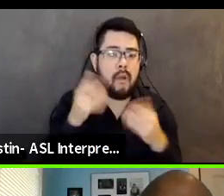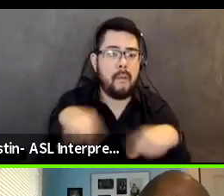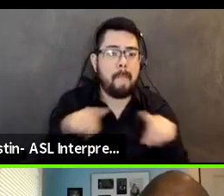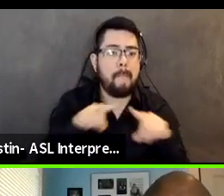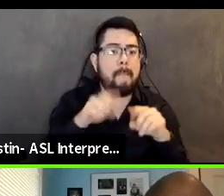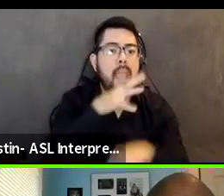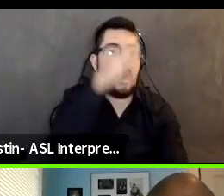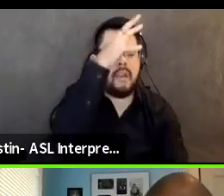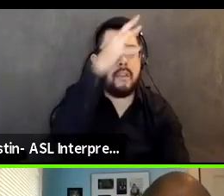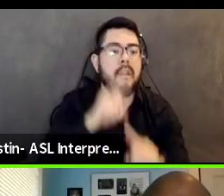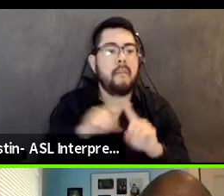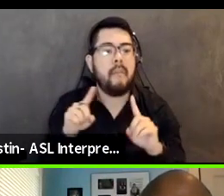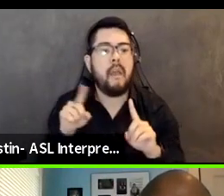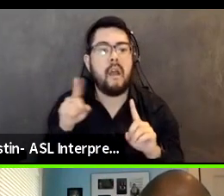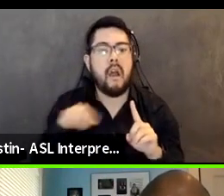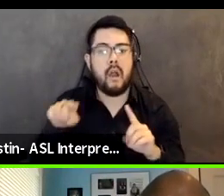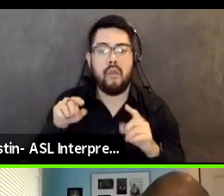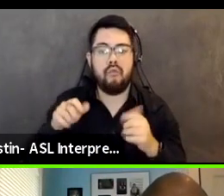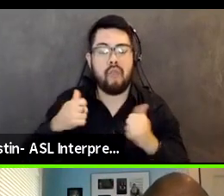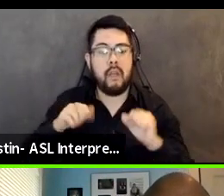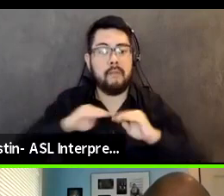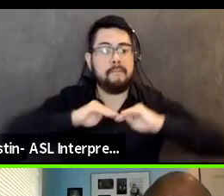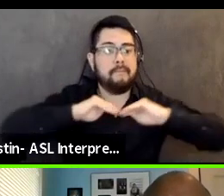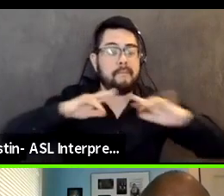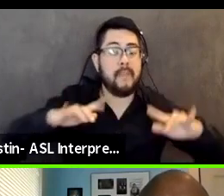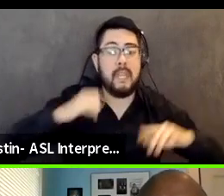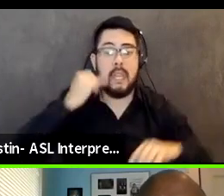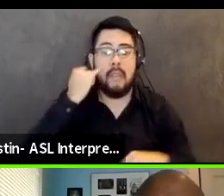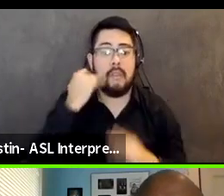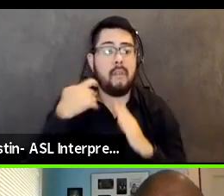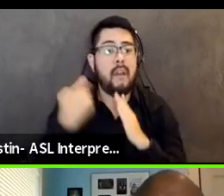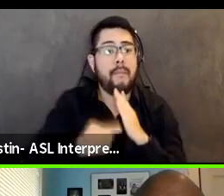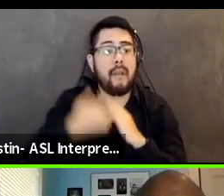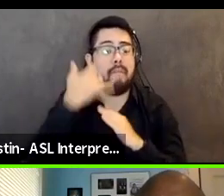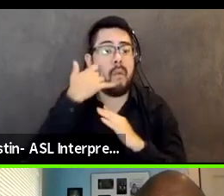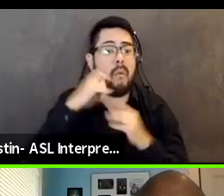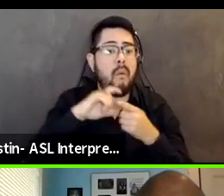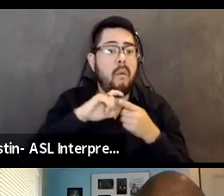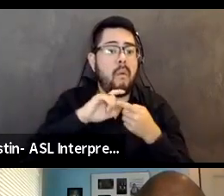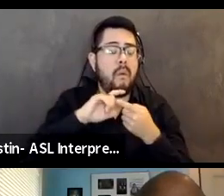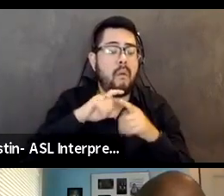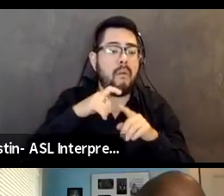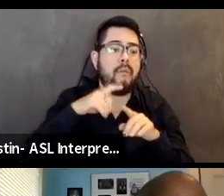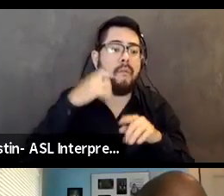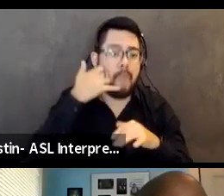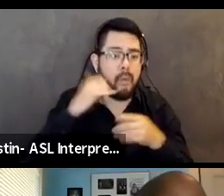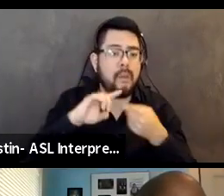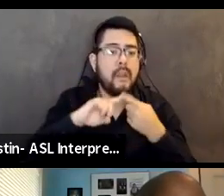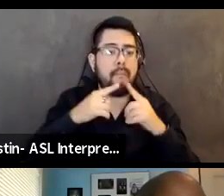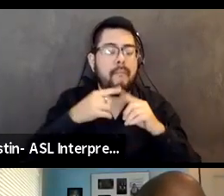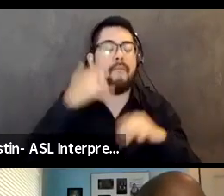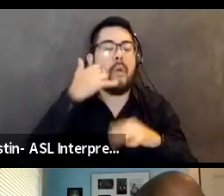practically pushing it out like with like whether it be robo calls emails etc that's certainly something we can add to our agenda for